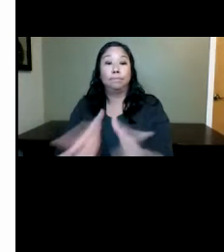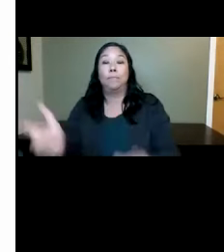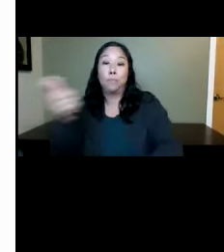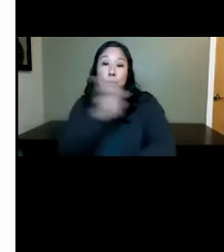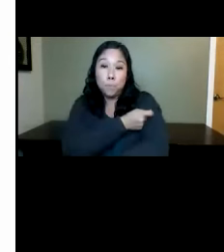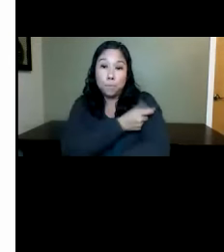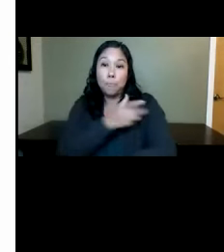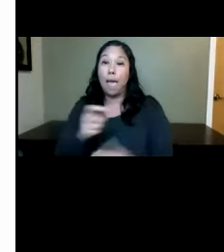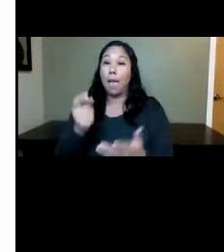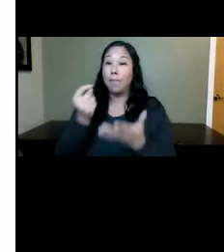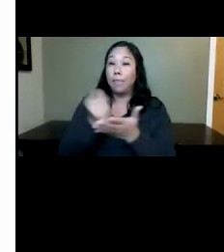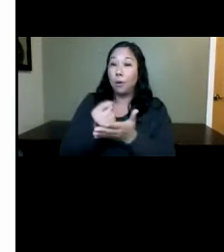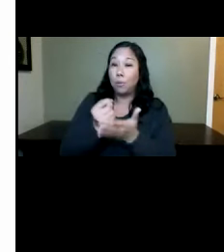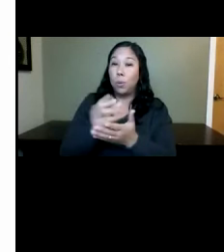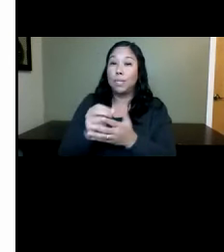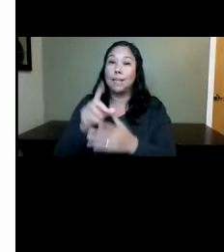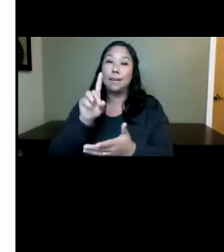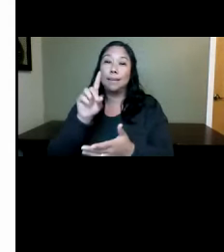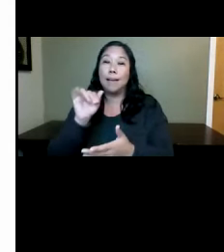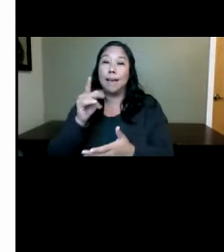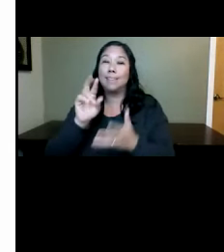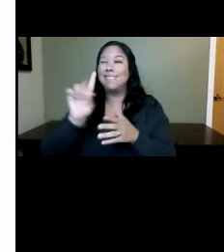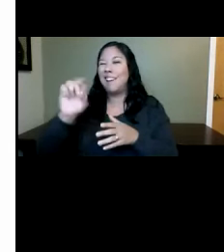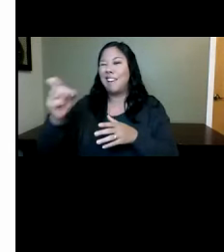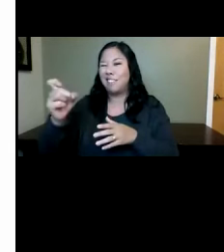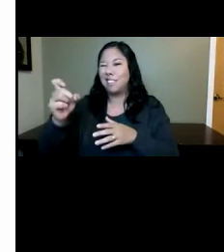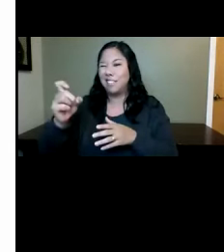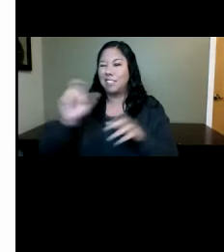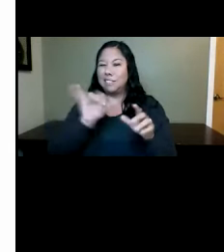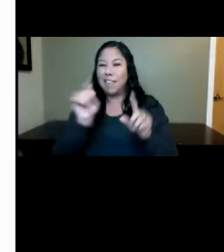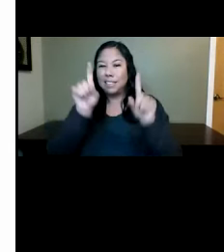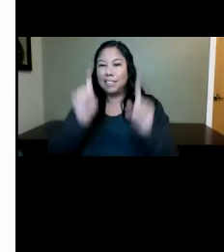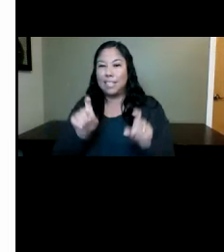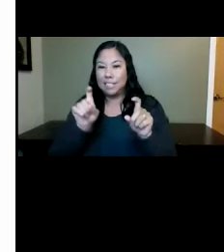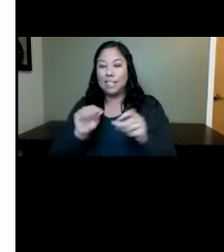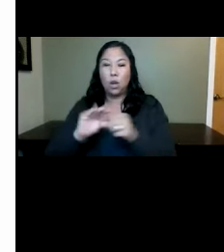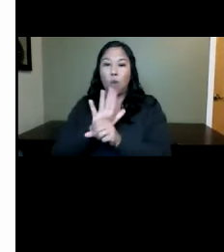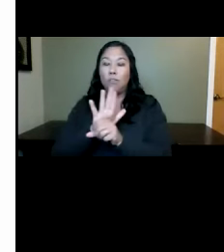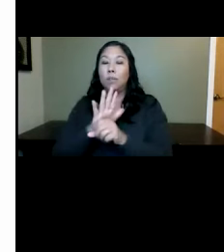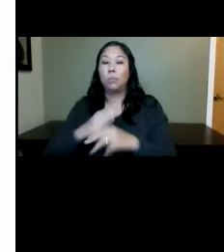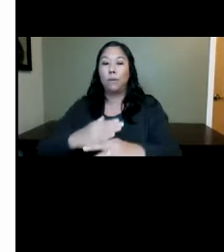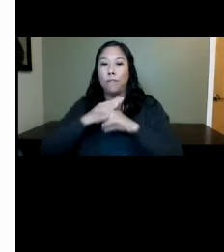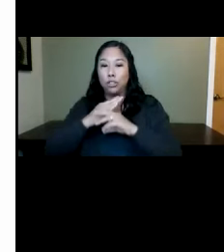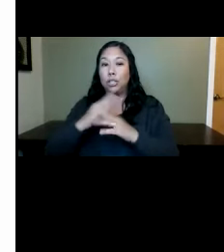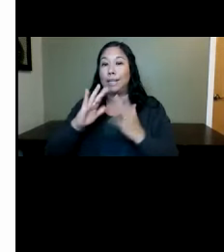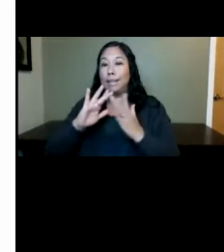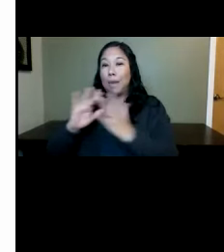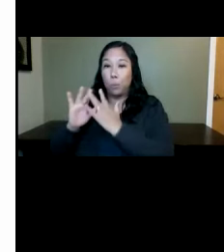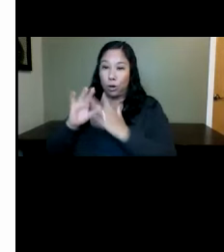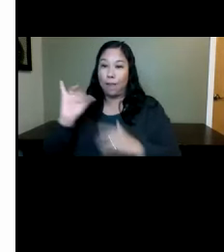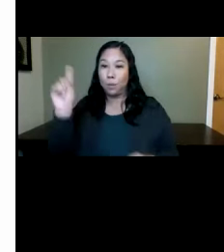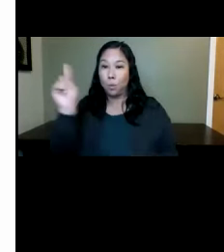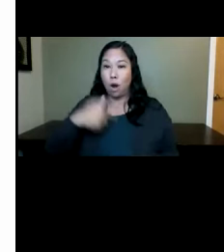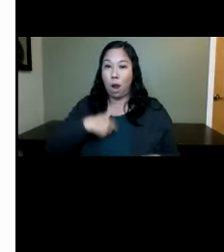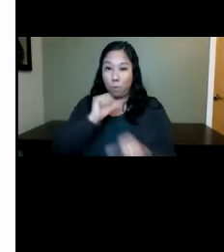to therapeutics and diagnostics, such as tests. And the COVID Prevention Network, which is what I work for as